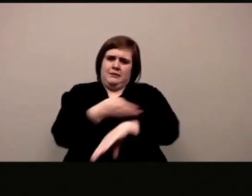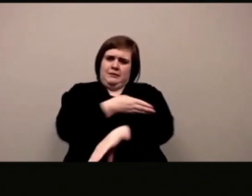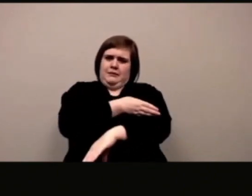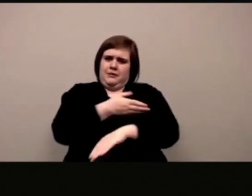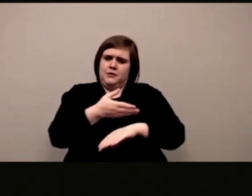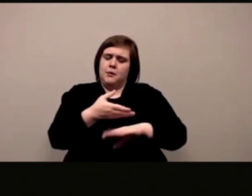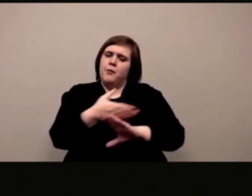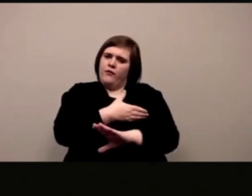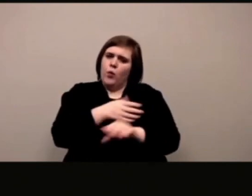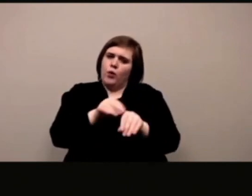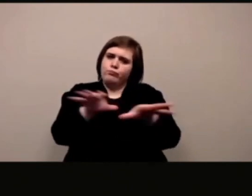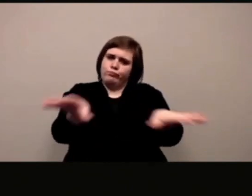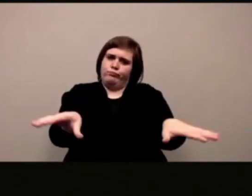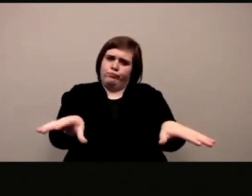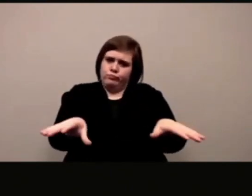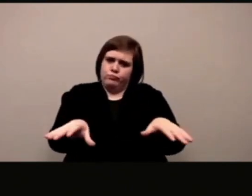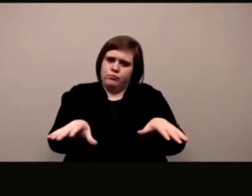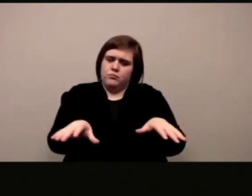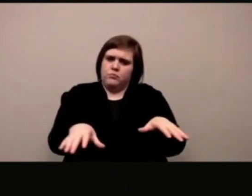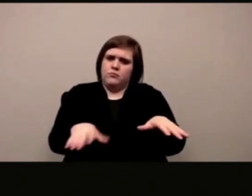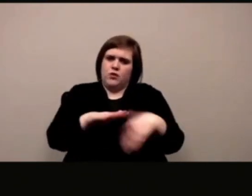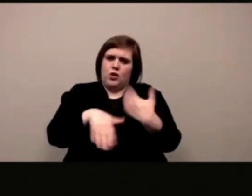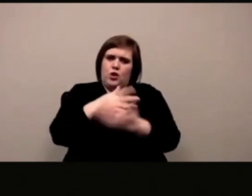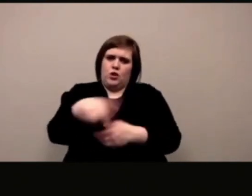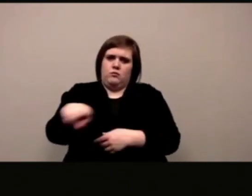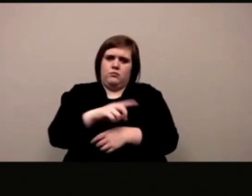would be ready for everyone to use.